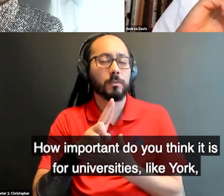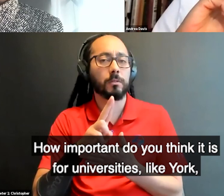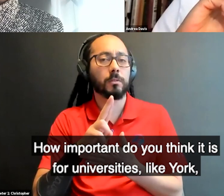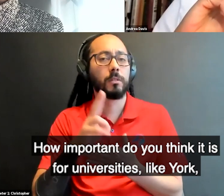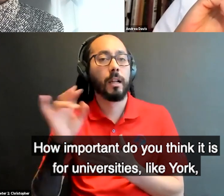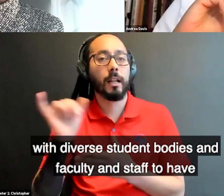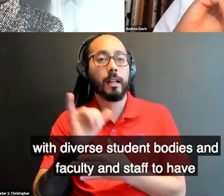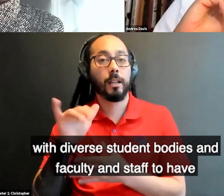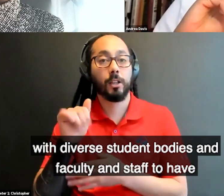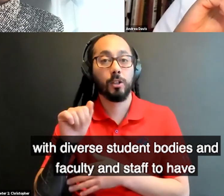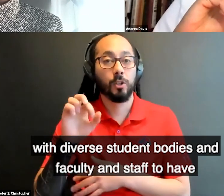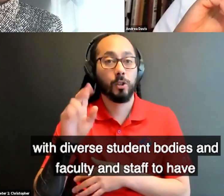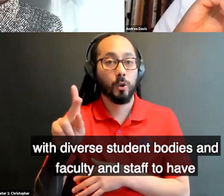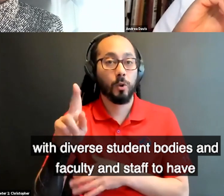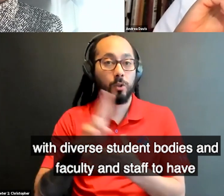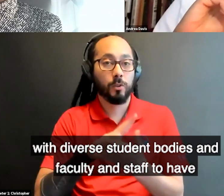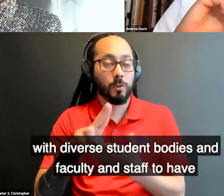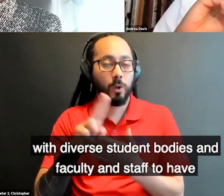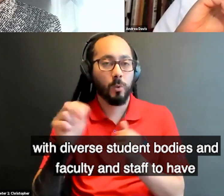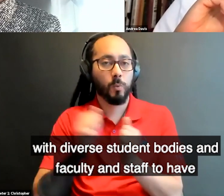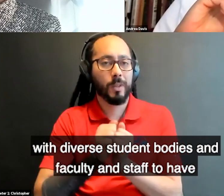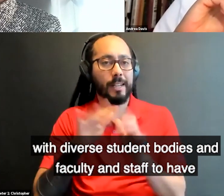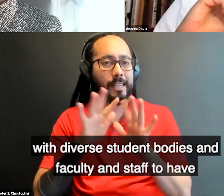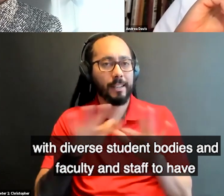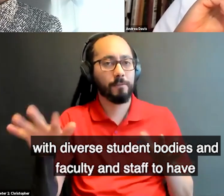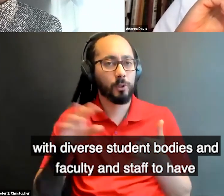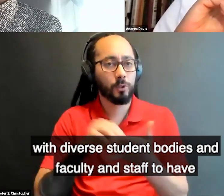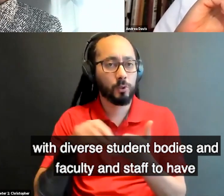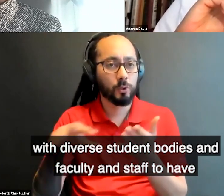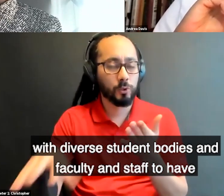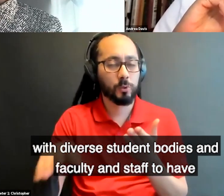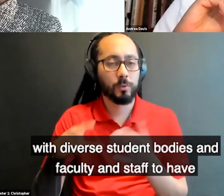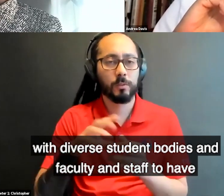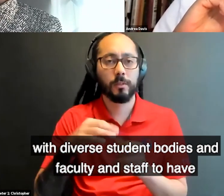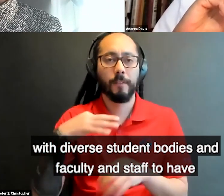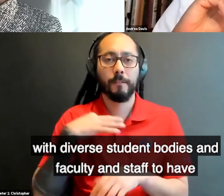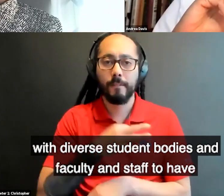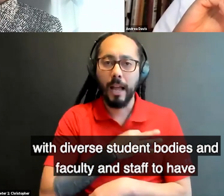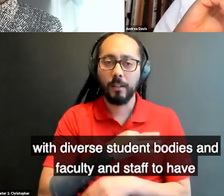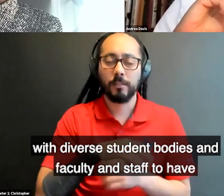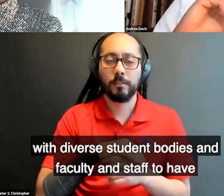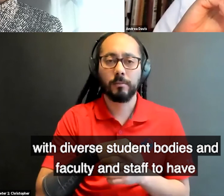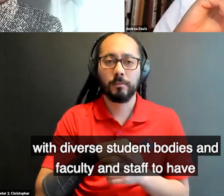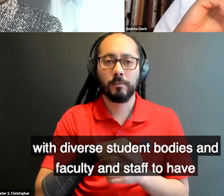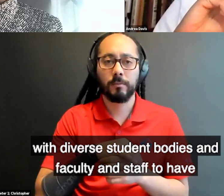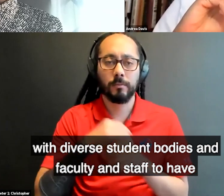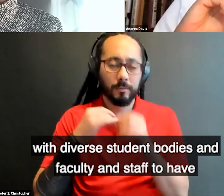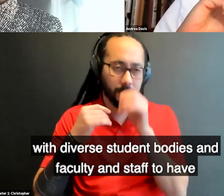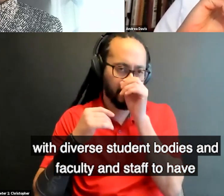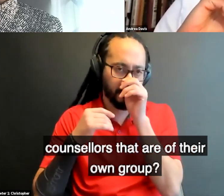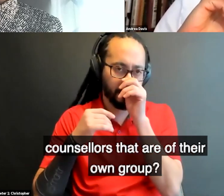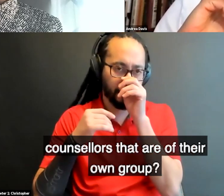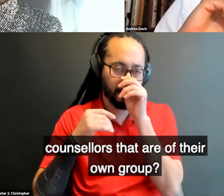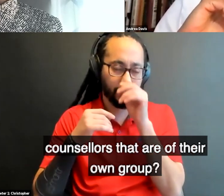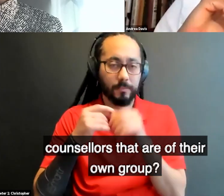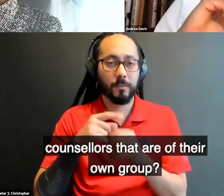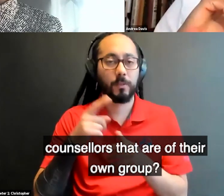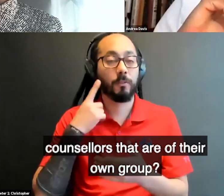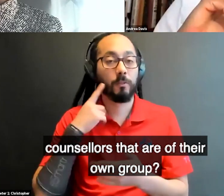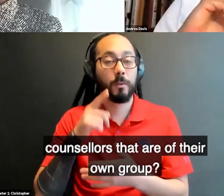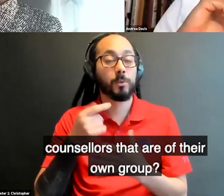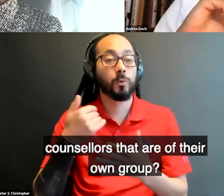like York with diverse student bodies and faculty and staff to have